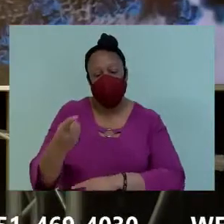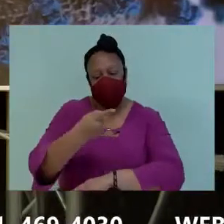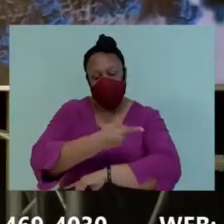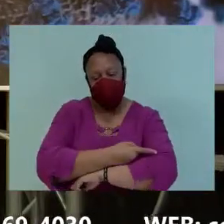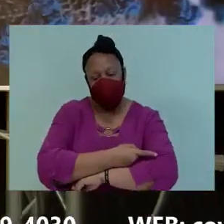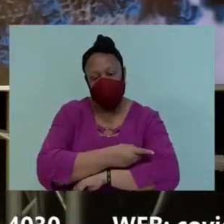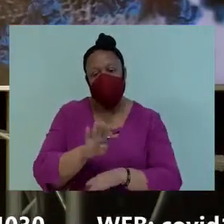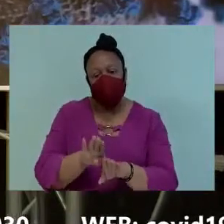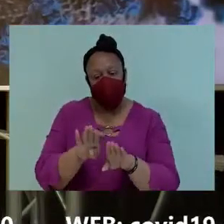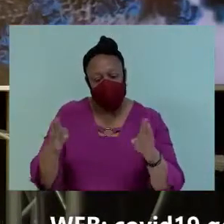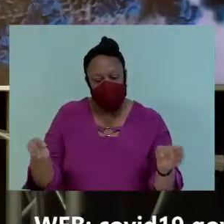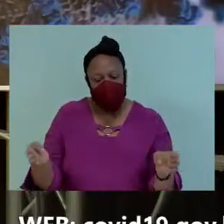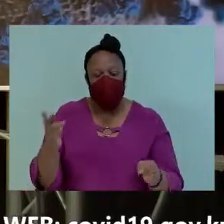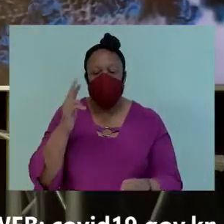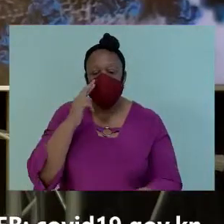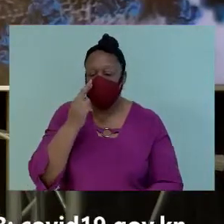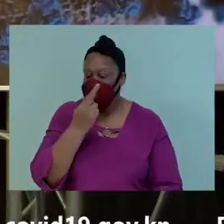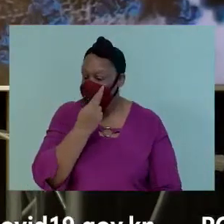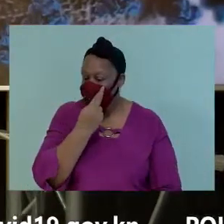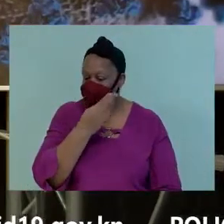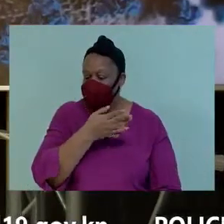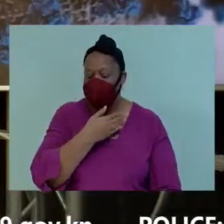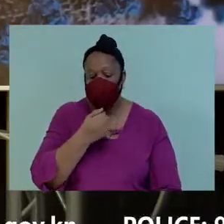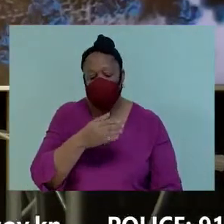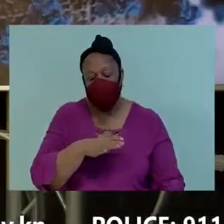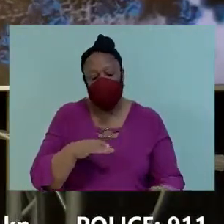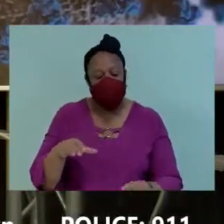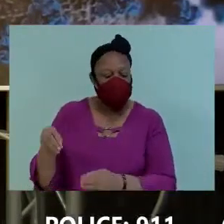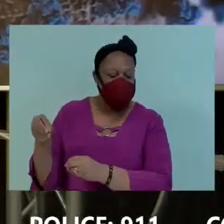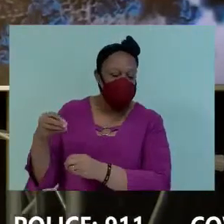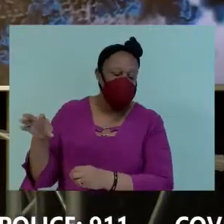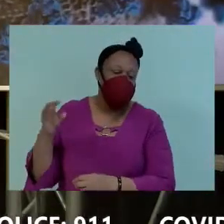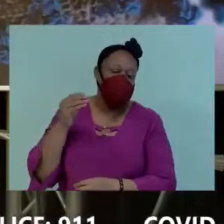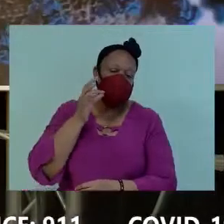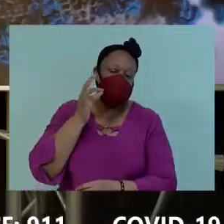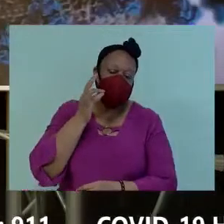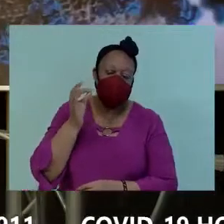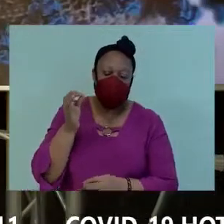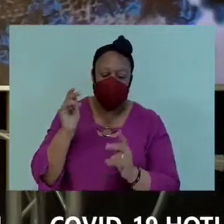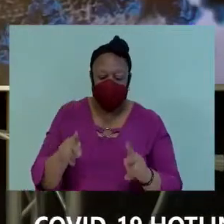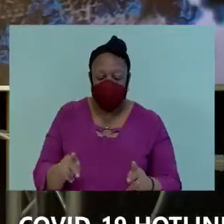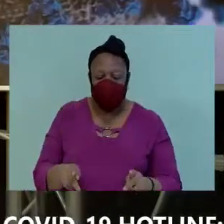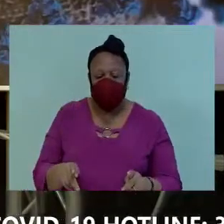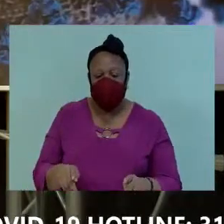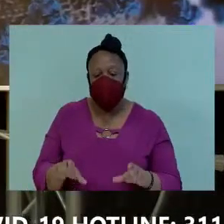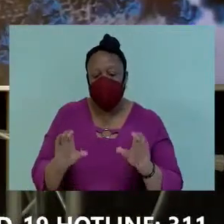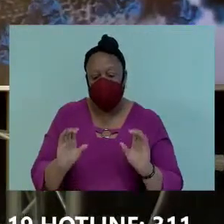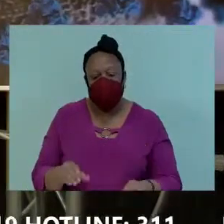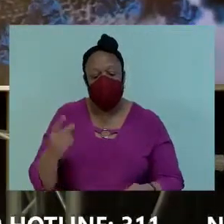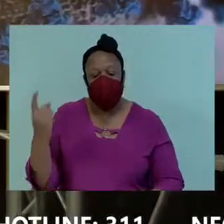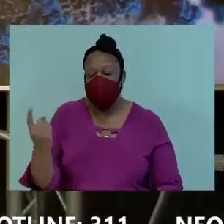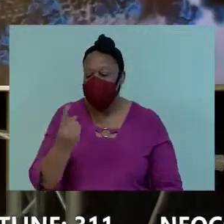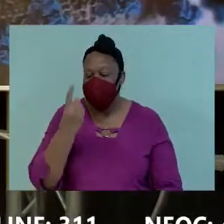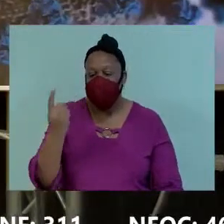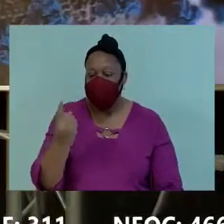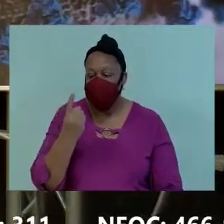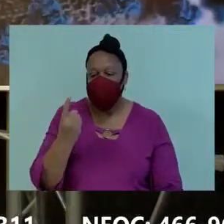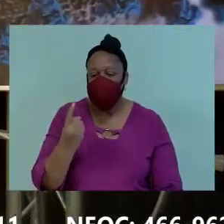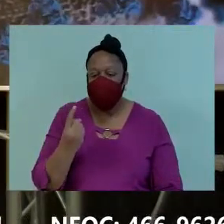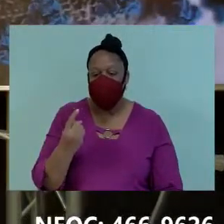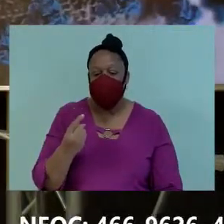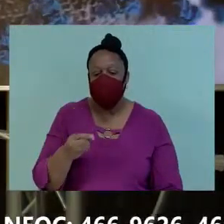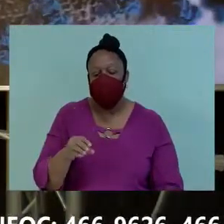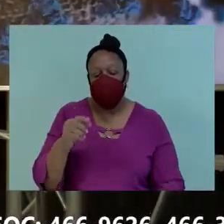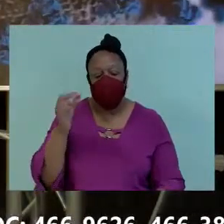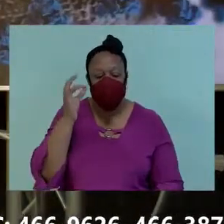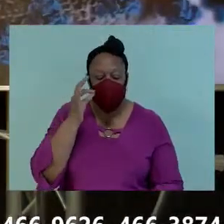operation, restaurants and takeaway food vendors may operate only for the purposes of food delivery